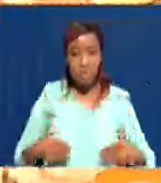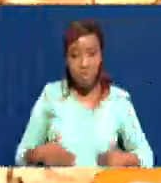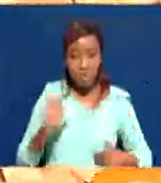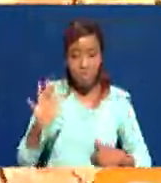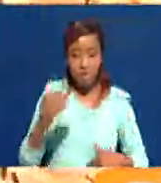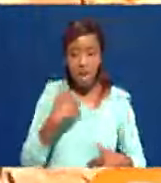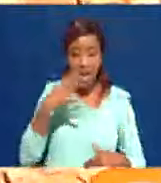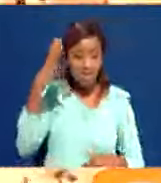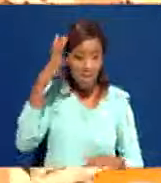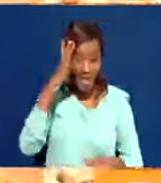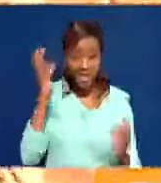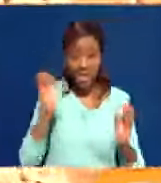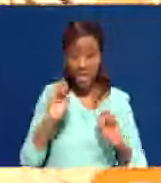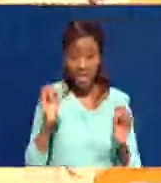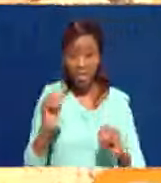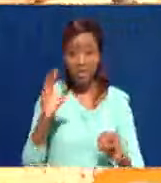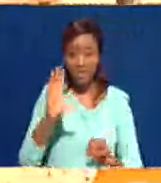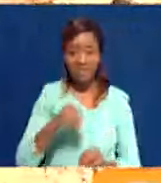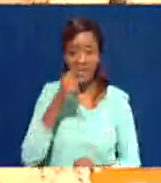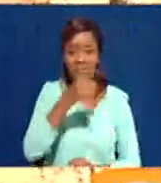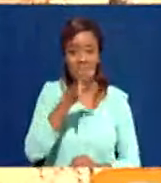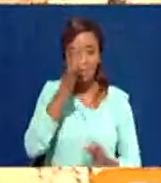sack dumped in a pit latrine.